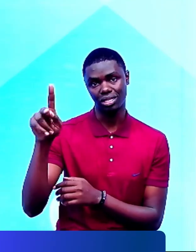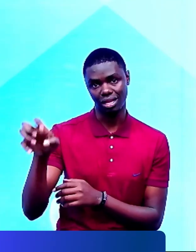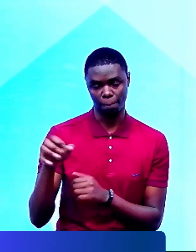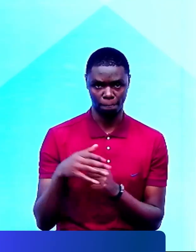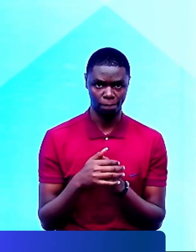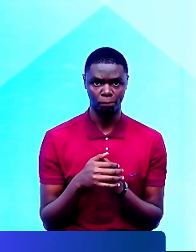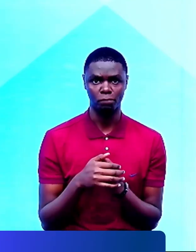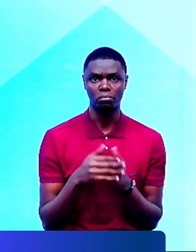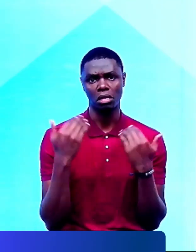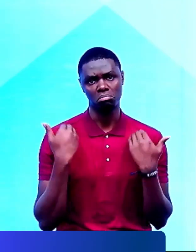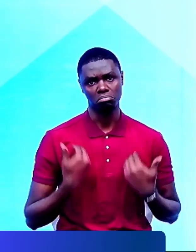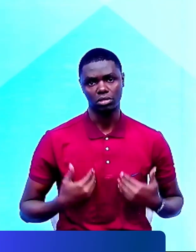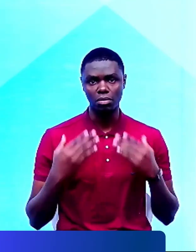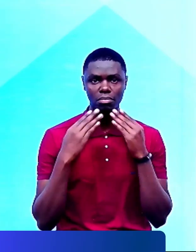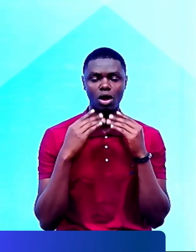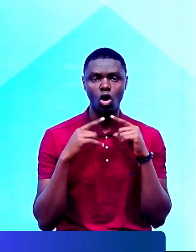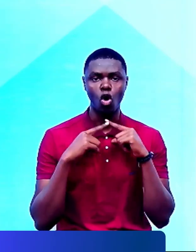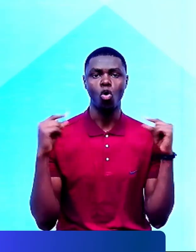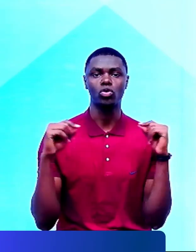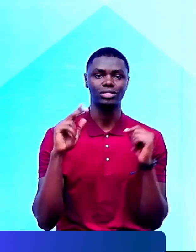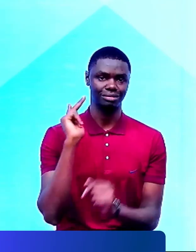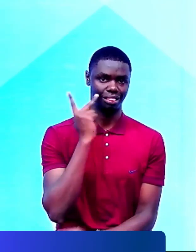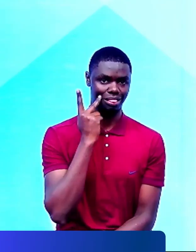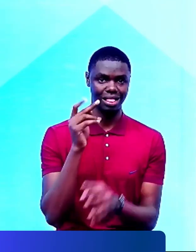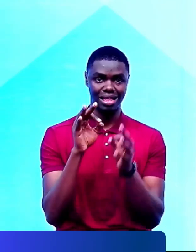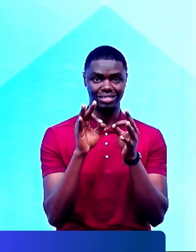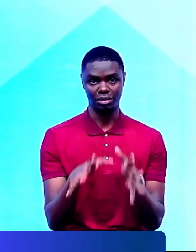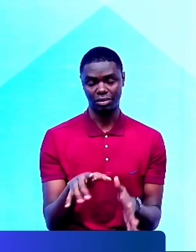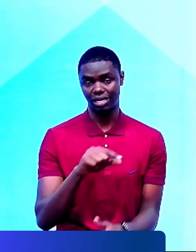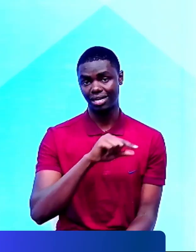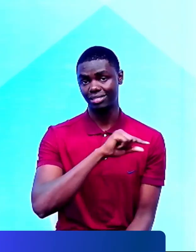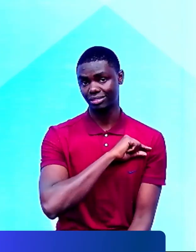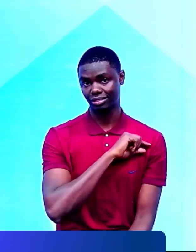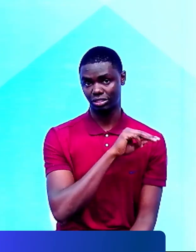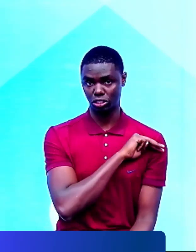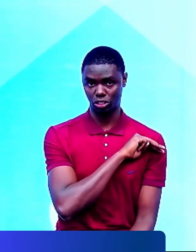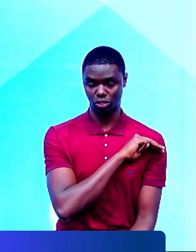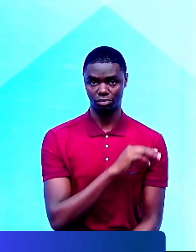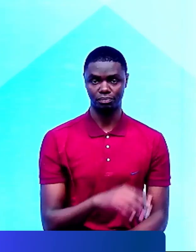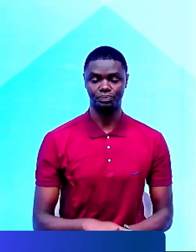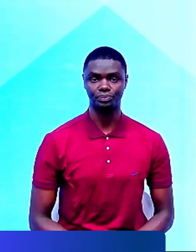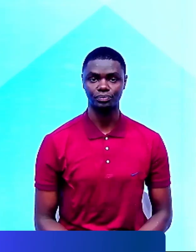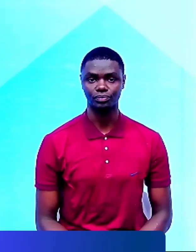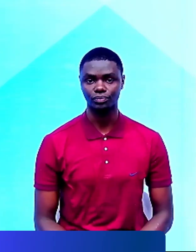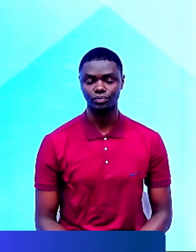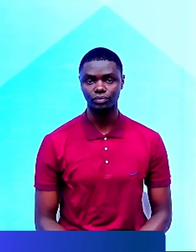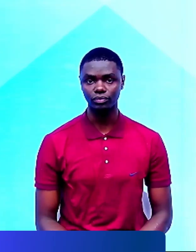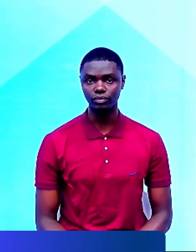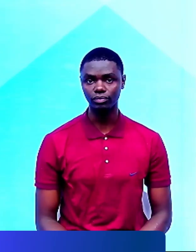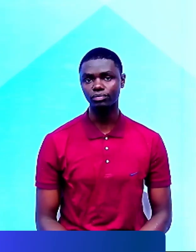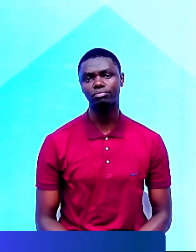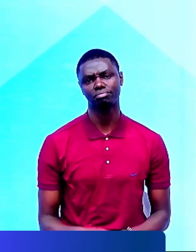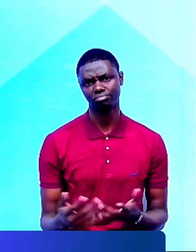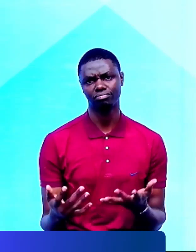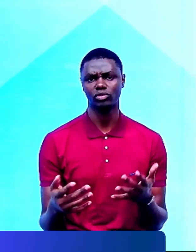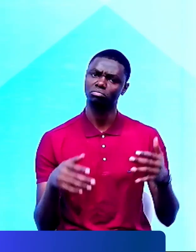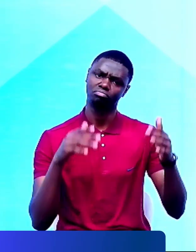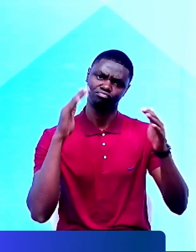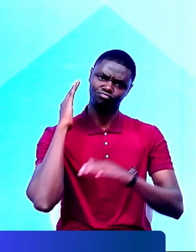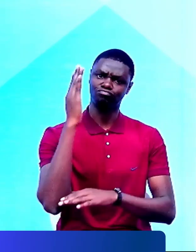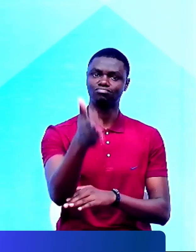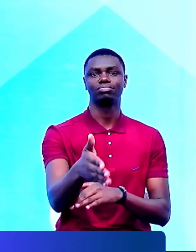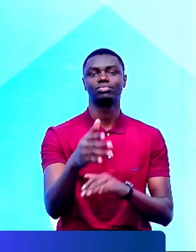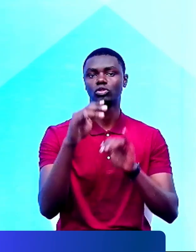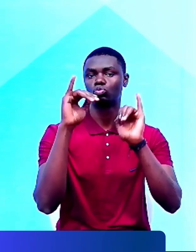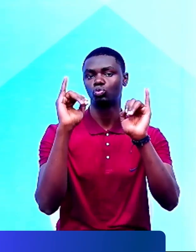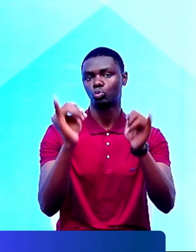www.sciencetv.co.ke. I am a host again, Esther Kendi, and my sign language interpreter this morning is Gideon Maina. Allow me to dive straight into